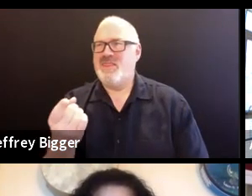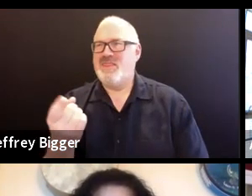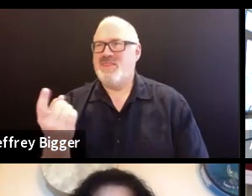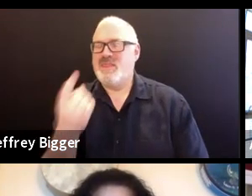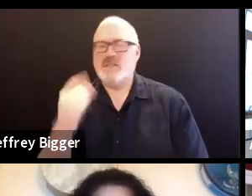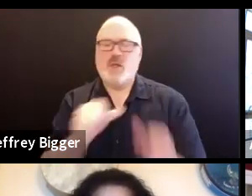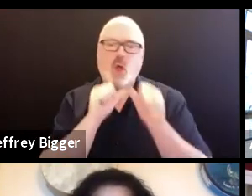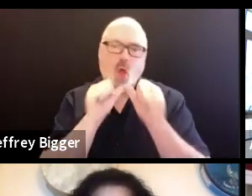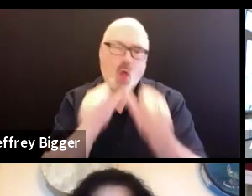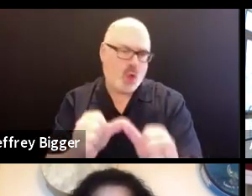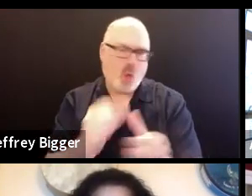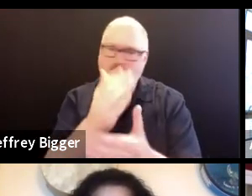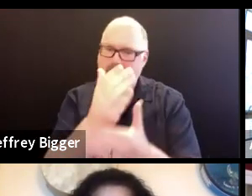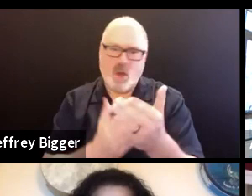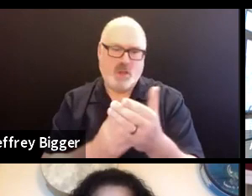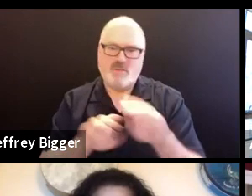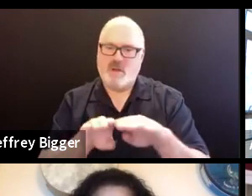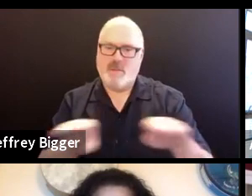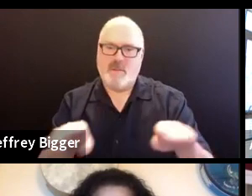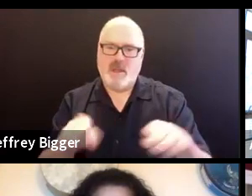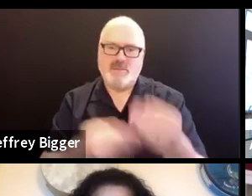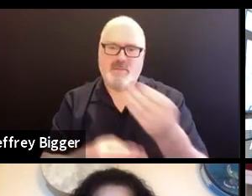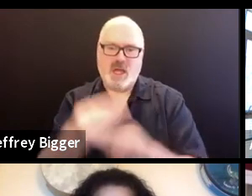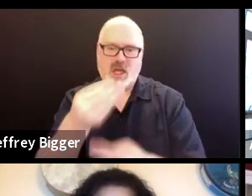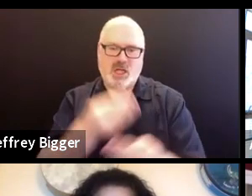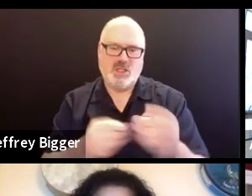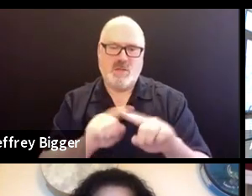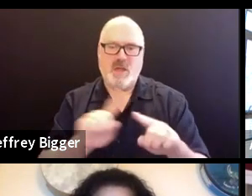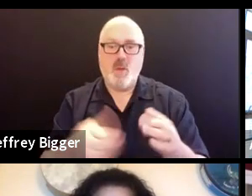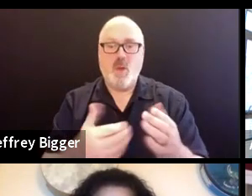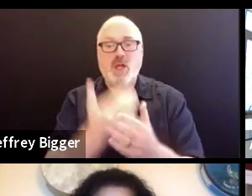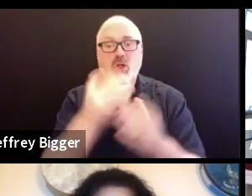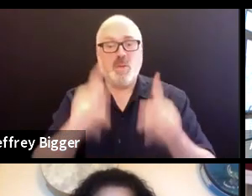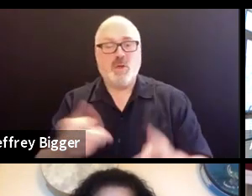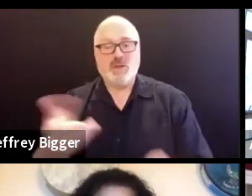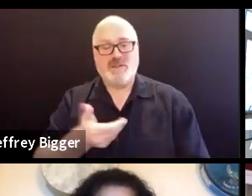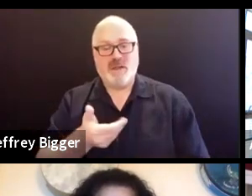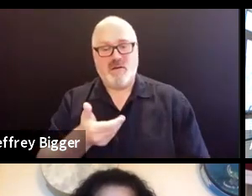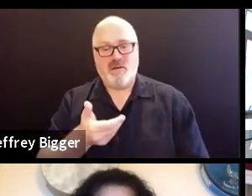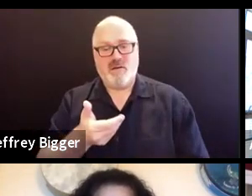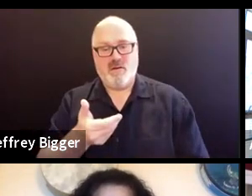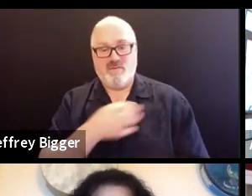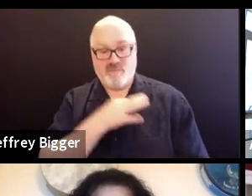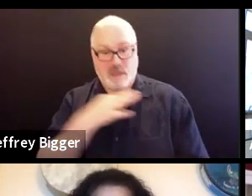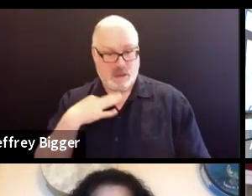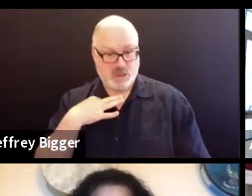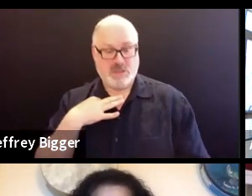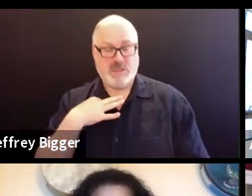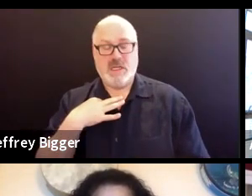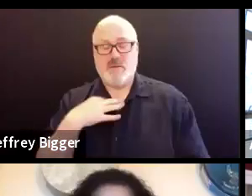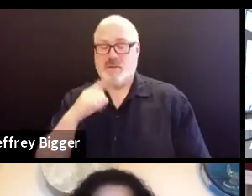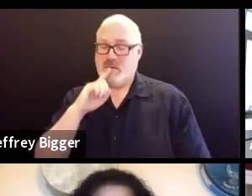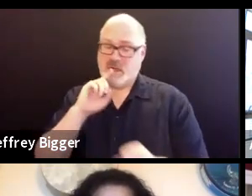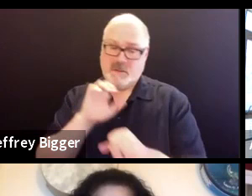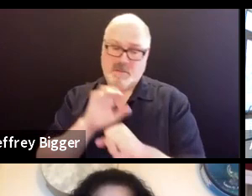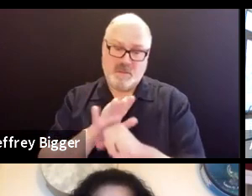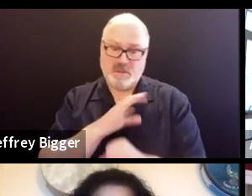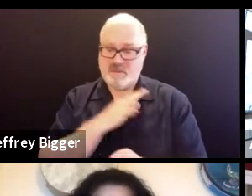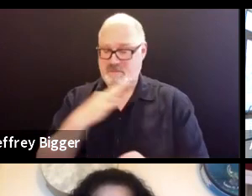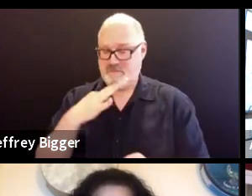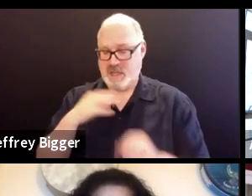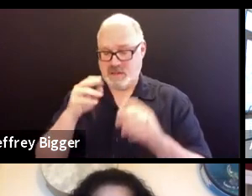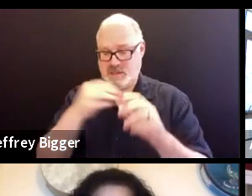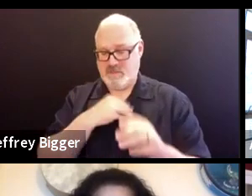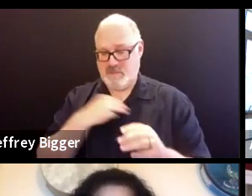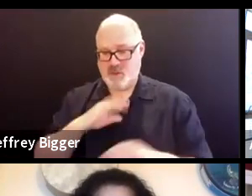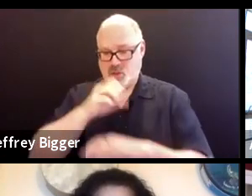ongoing parts of our base budget, but they're, you know, when a new faculty member arrives, there may be a commitment to the faculty member to set up